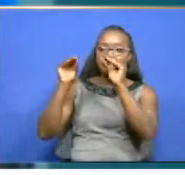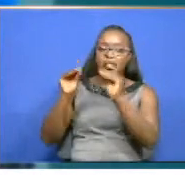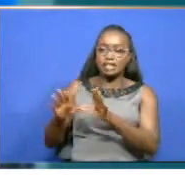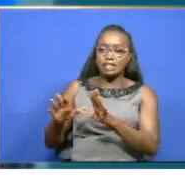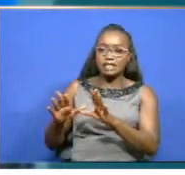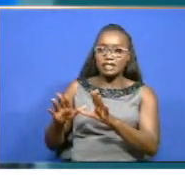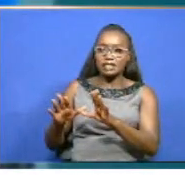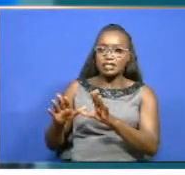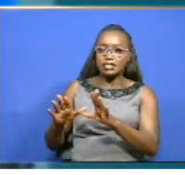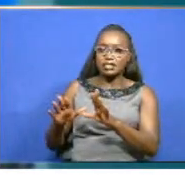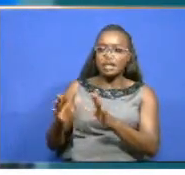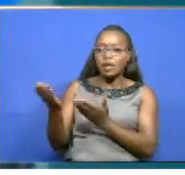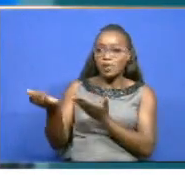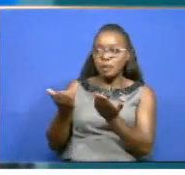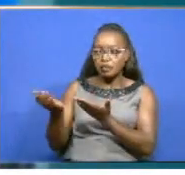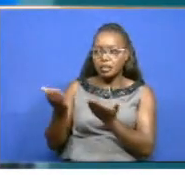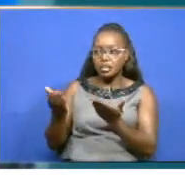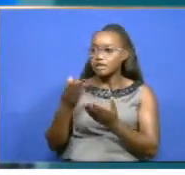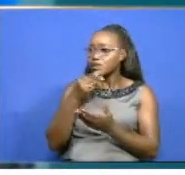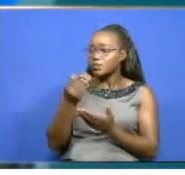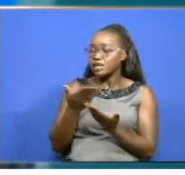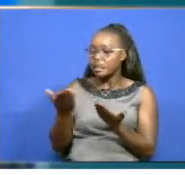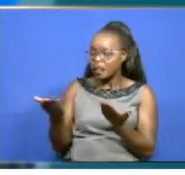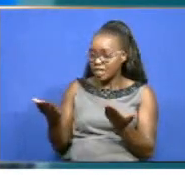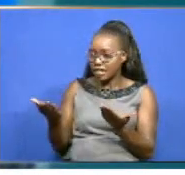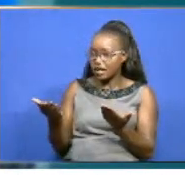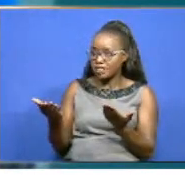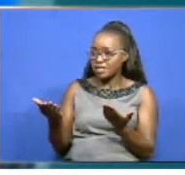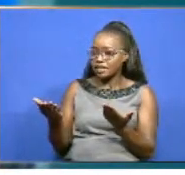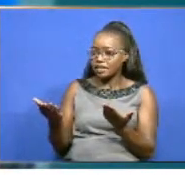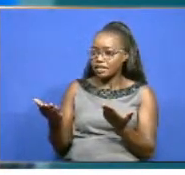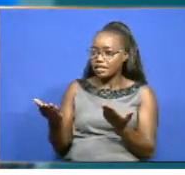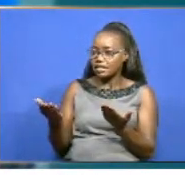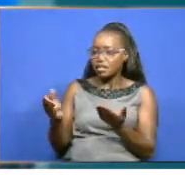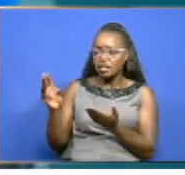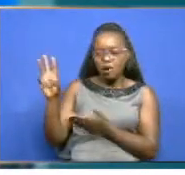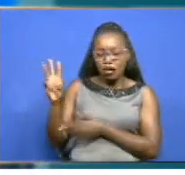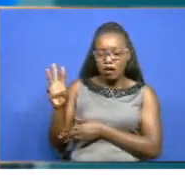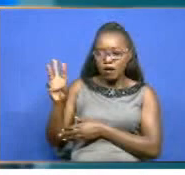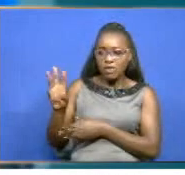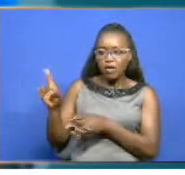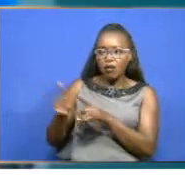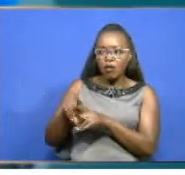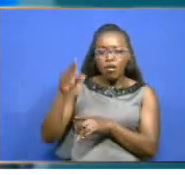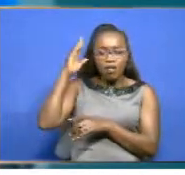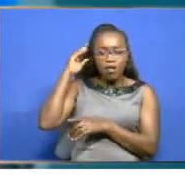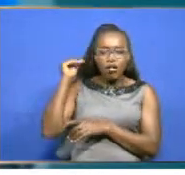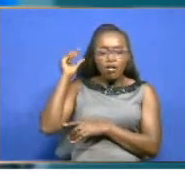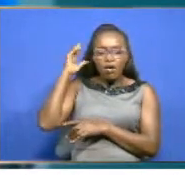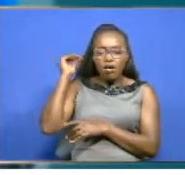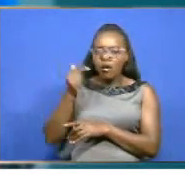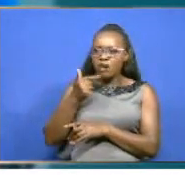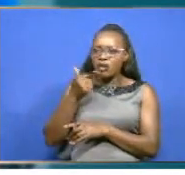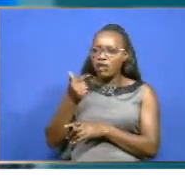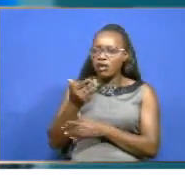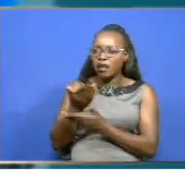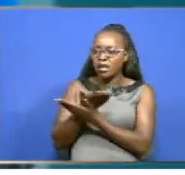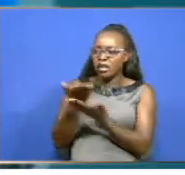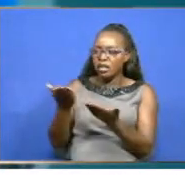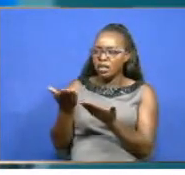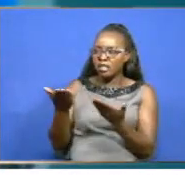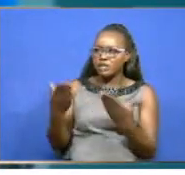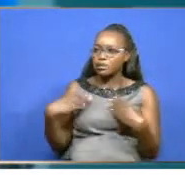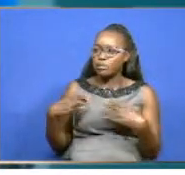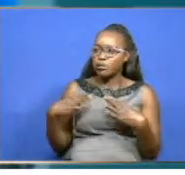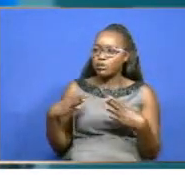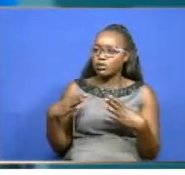locals or businessmen who were locals in Wajir and in Somalia as well. So these are people who